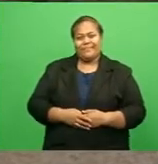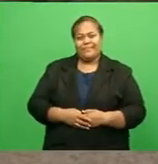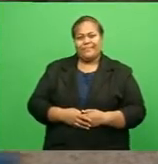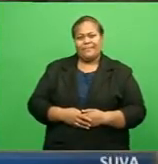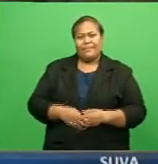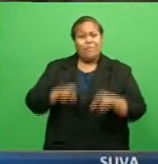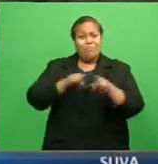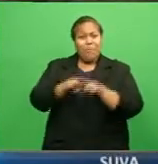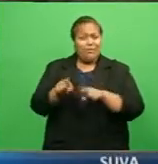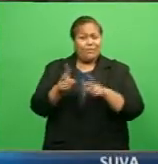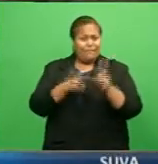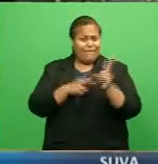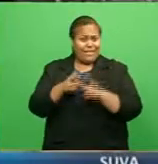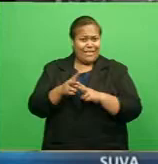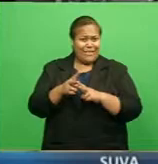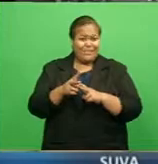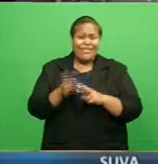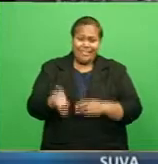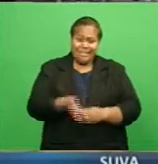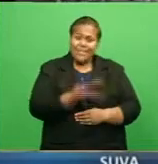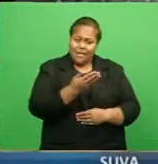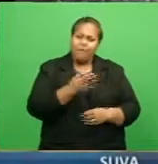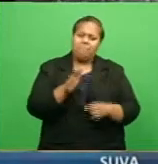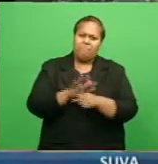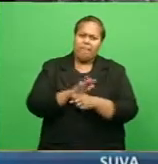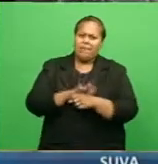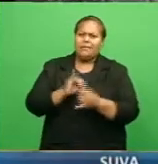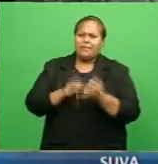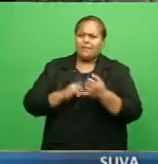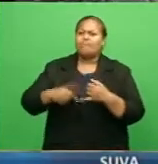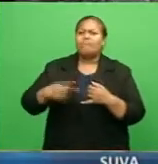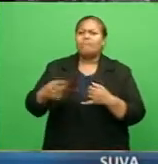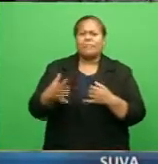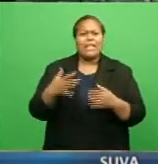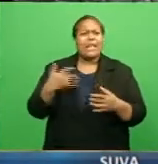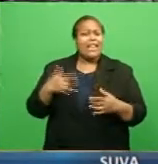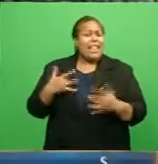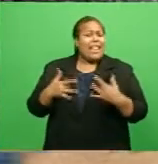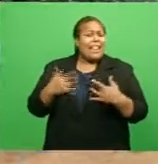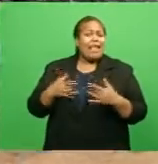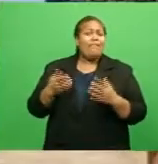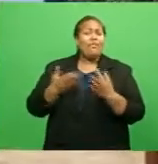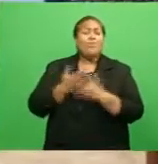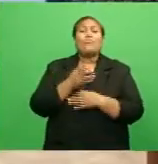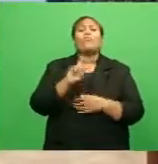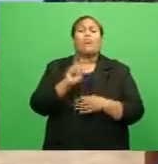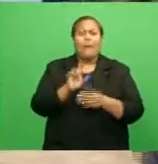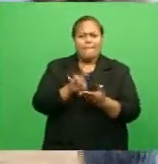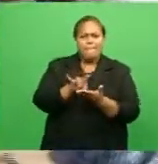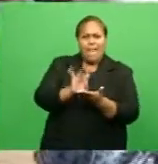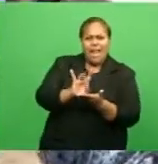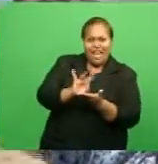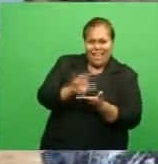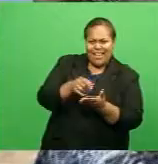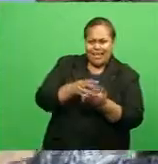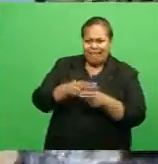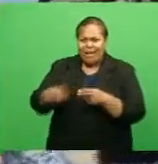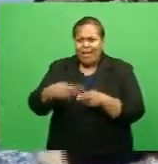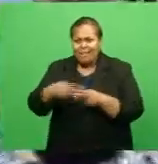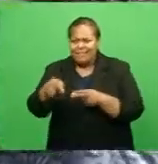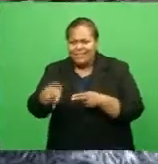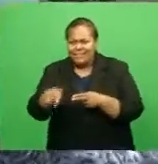Majority of these villages make a sustainable living by cultivating pearls, and the new 146-meter seawall will